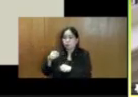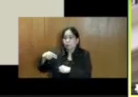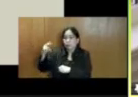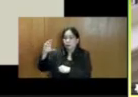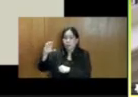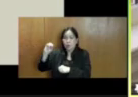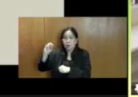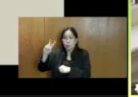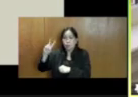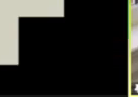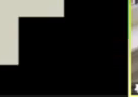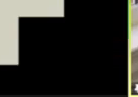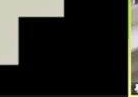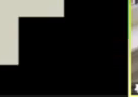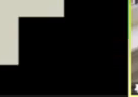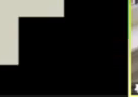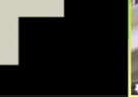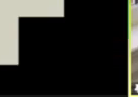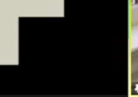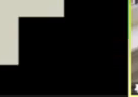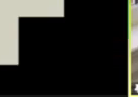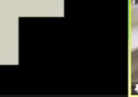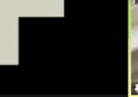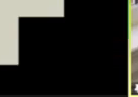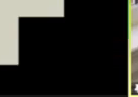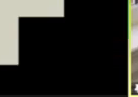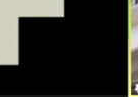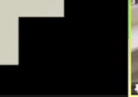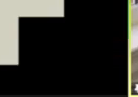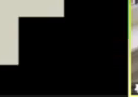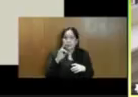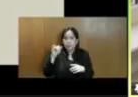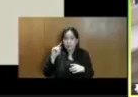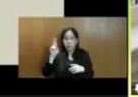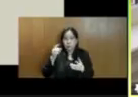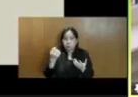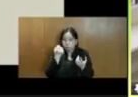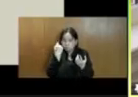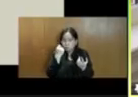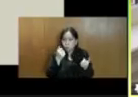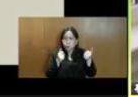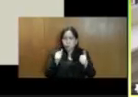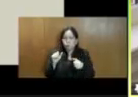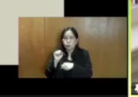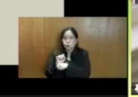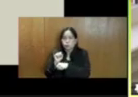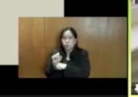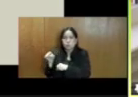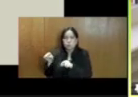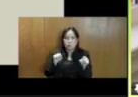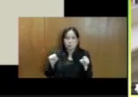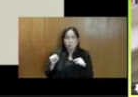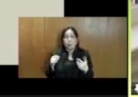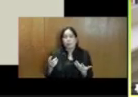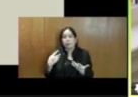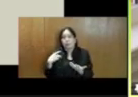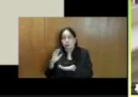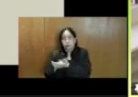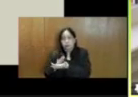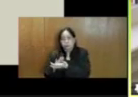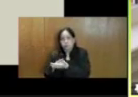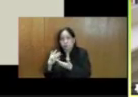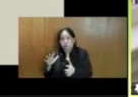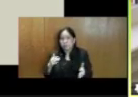sector. We also use this data to try to understand which workers in the fossil